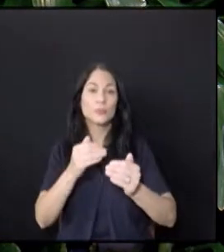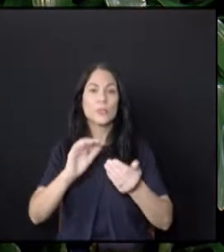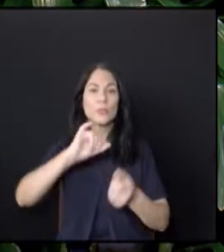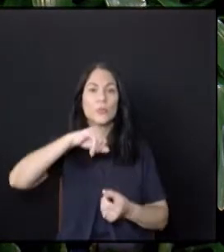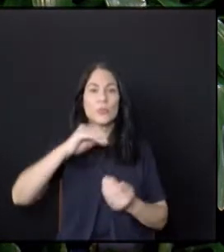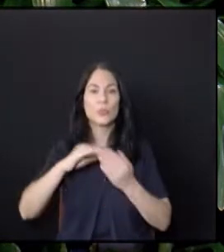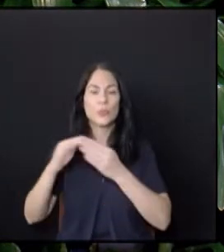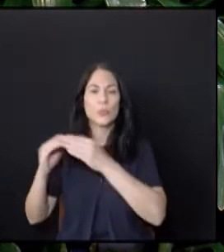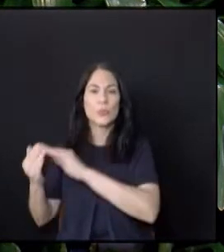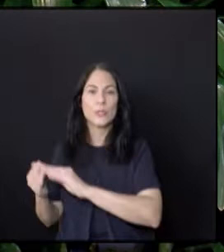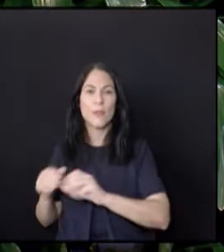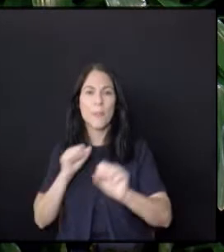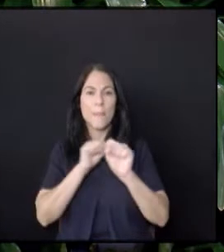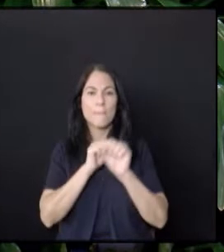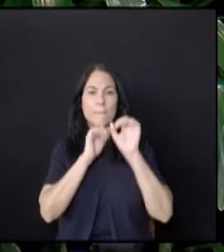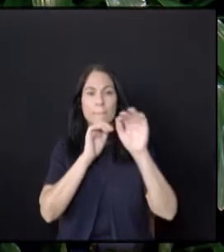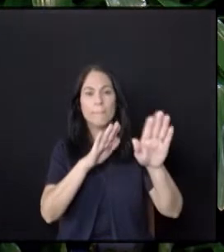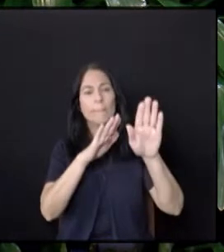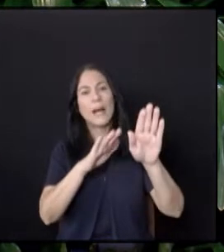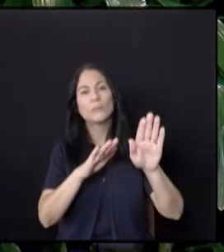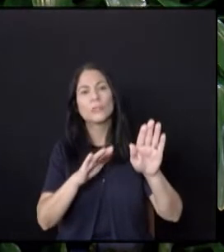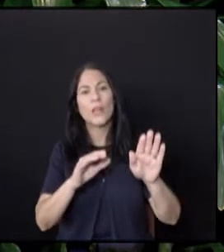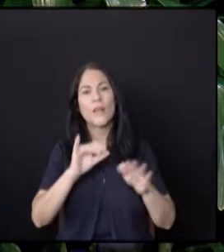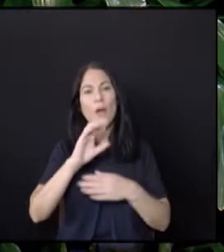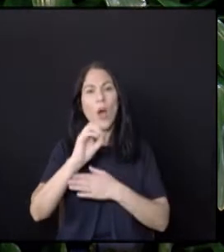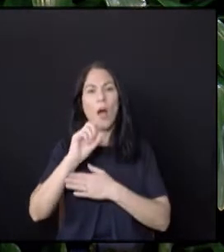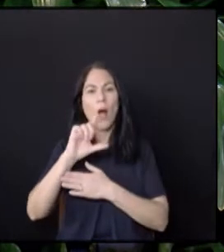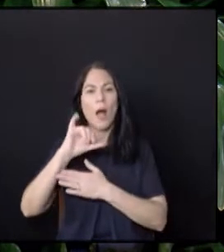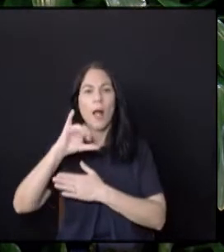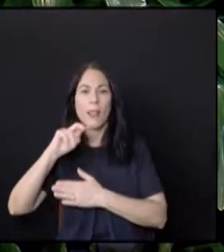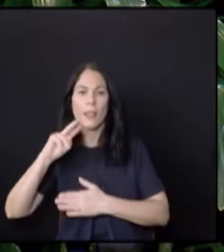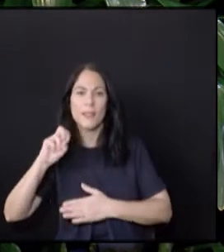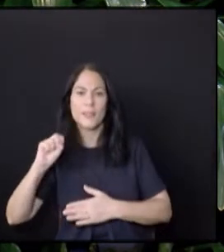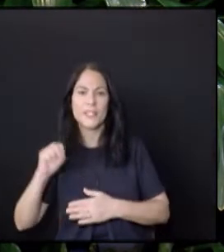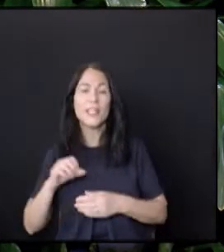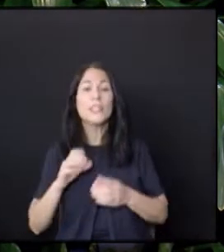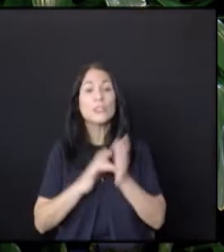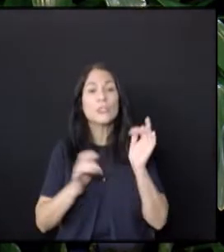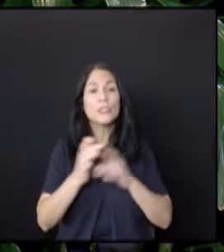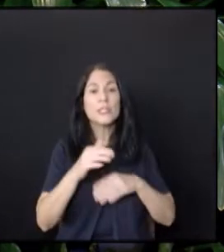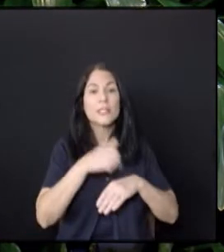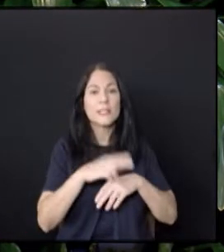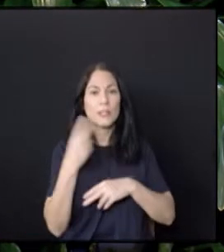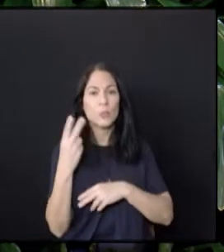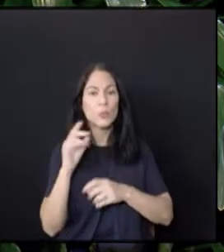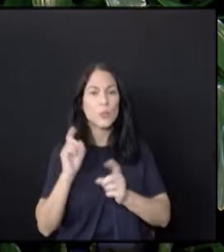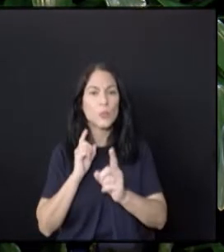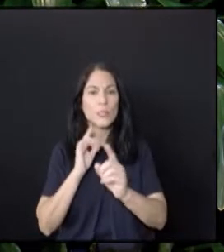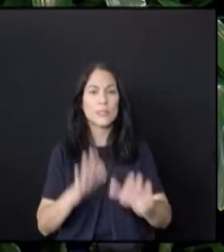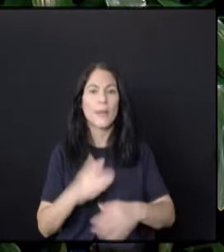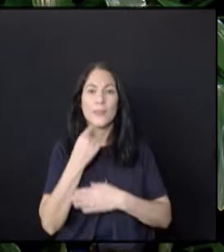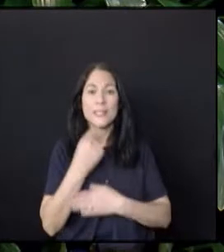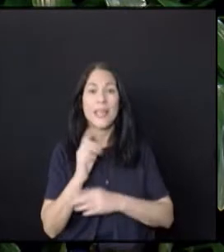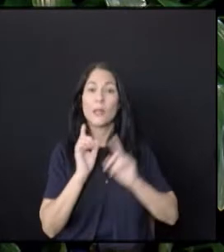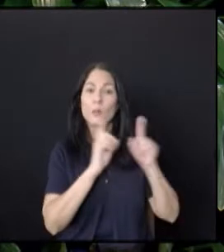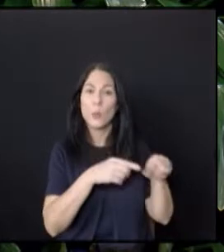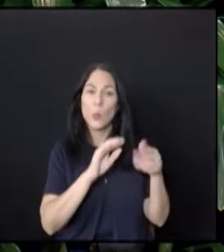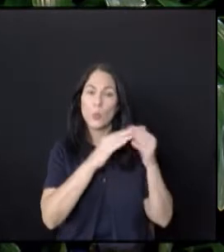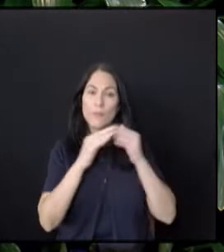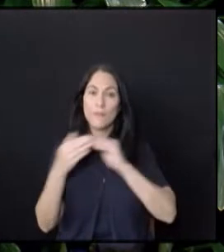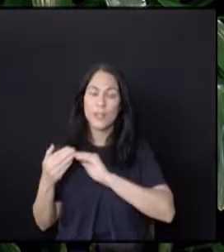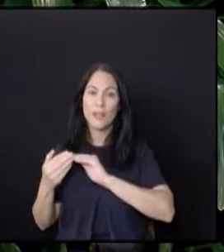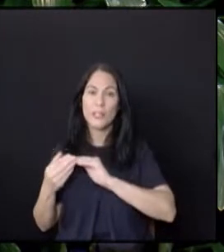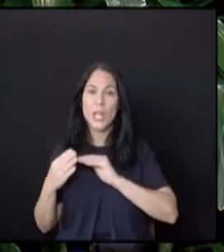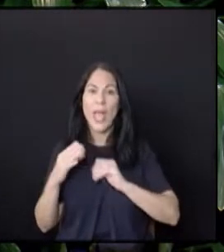Bethphage, to the Mount of Olives, then Jesus sent two disciples, saying to them, "Go into the village in front of you,